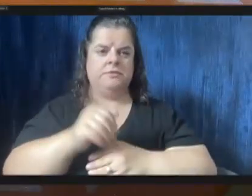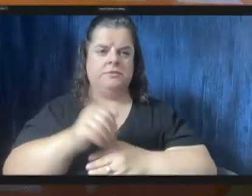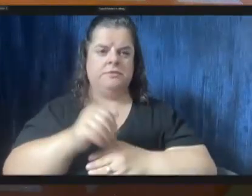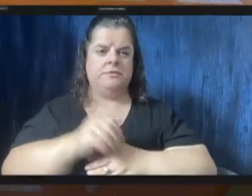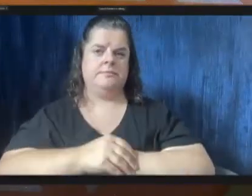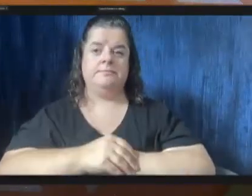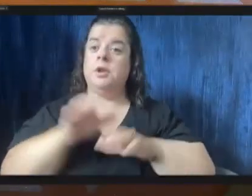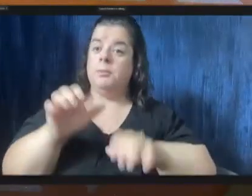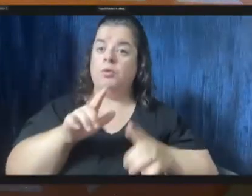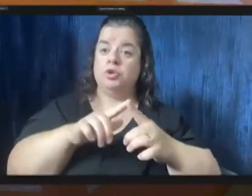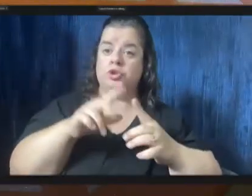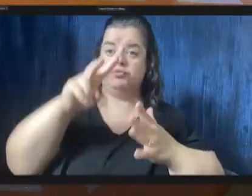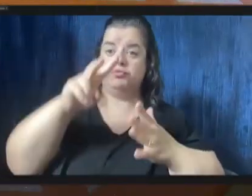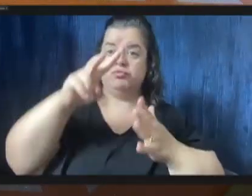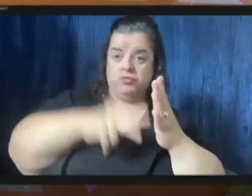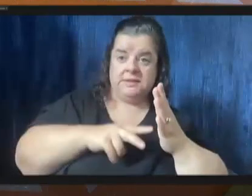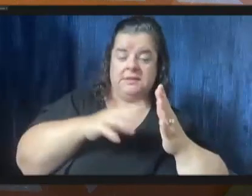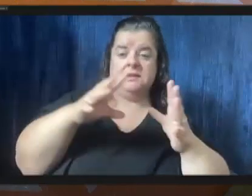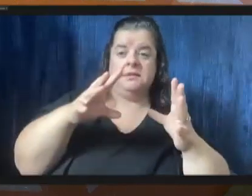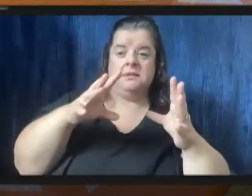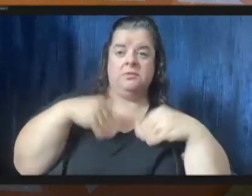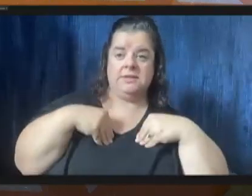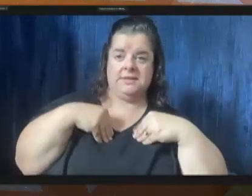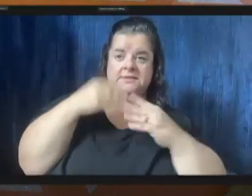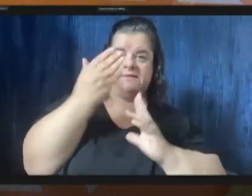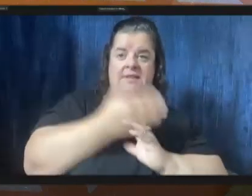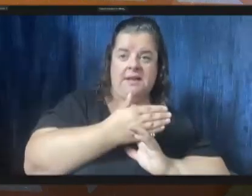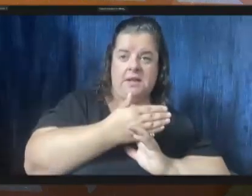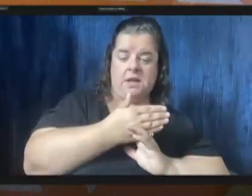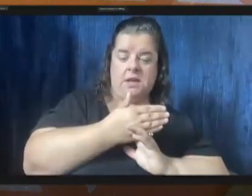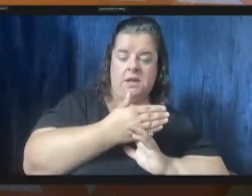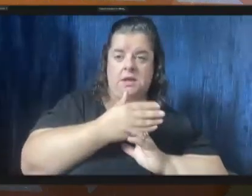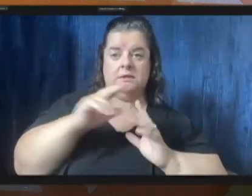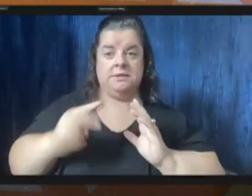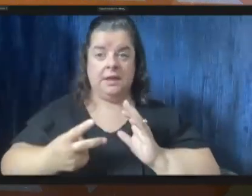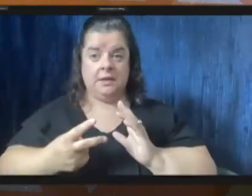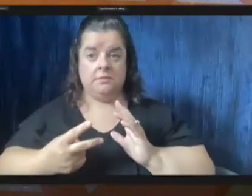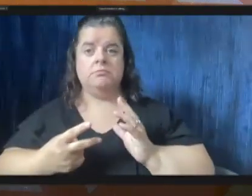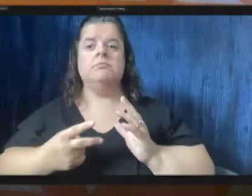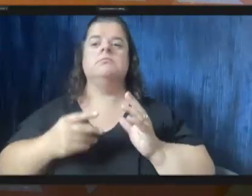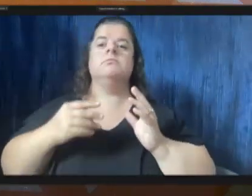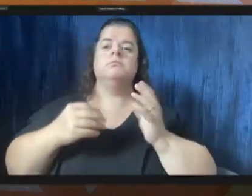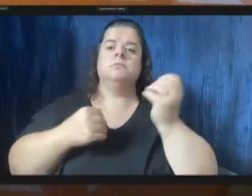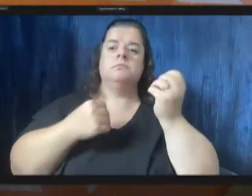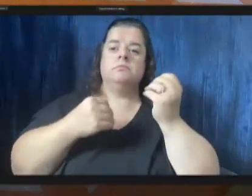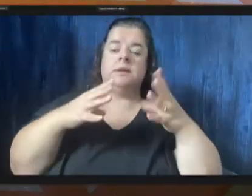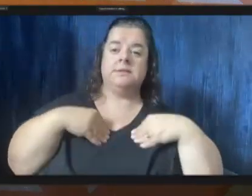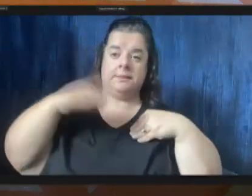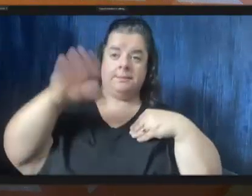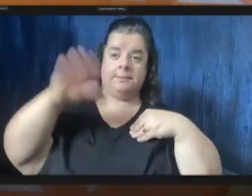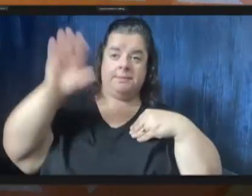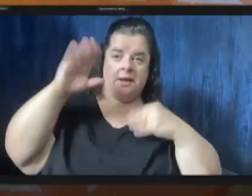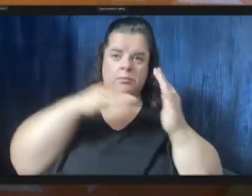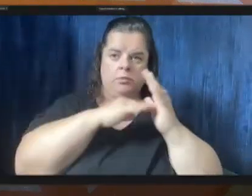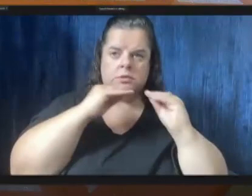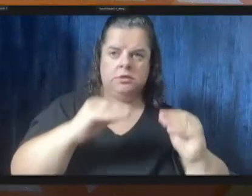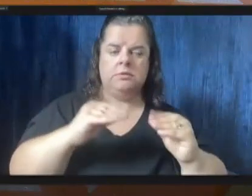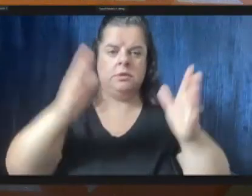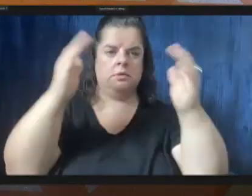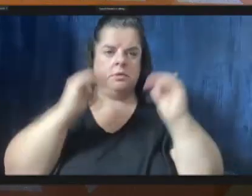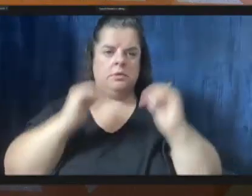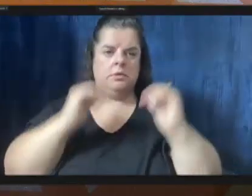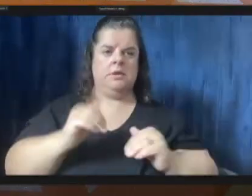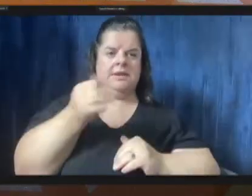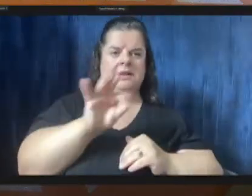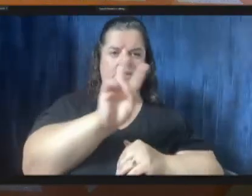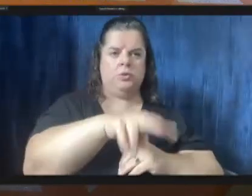Motion to receive and file, please. Is there a second? All those in favor signify by saying aye. Aye. Opposers, nay. That takes us to Bill